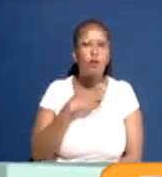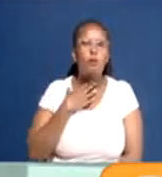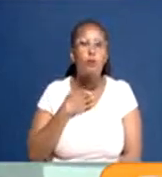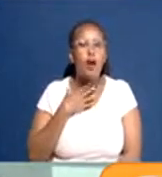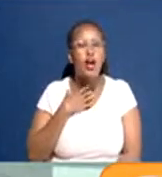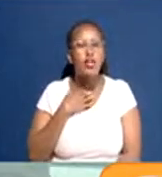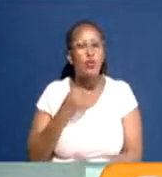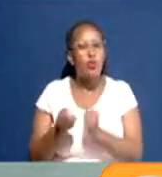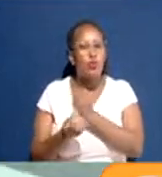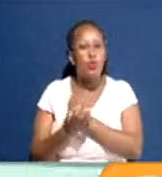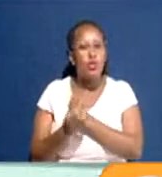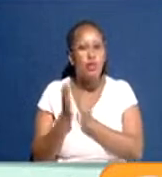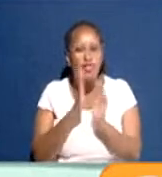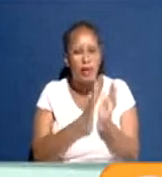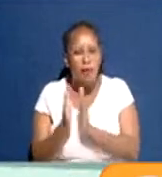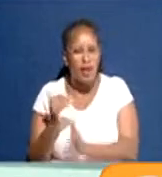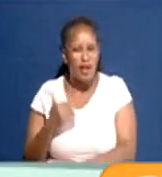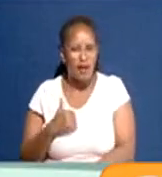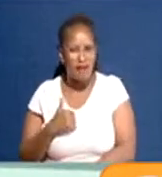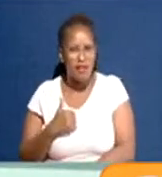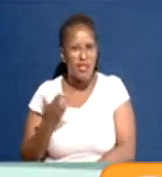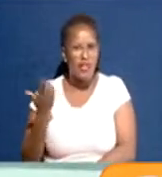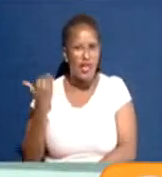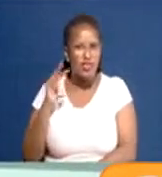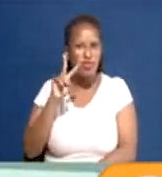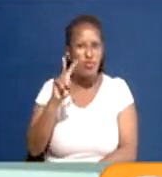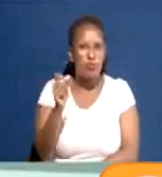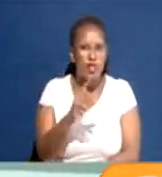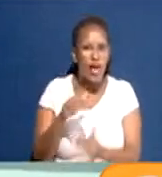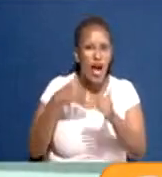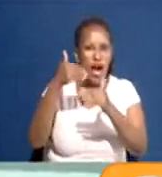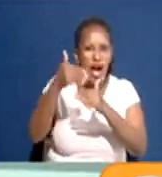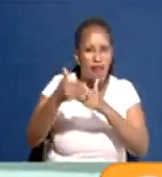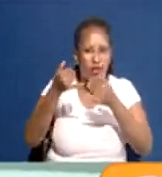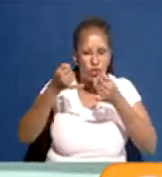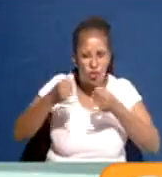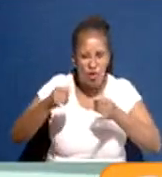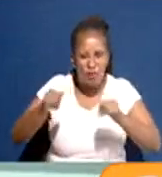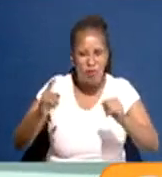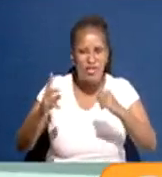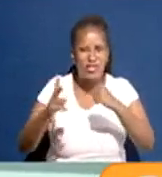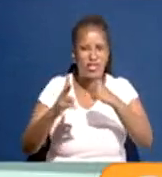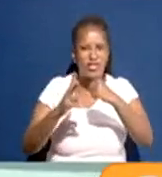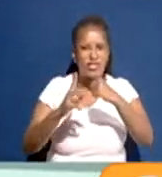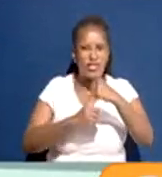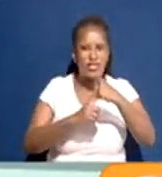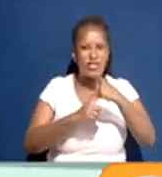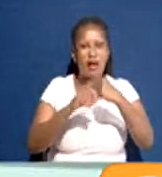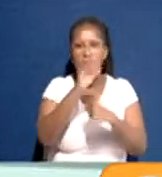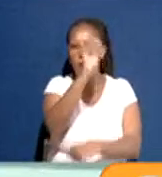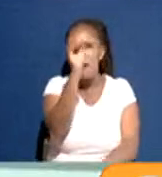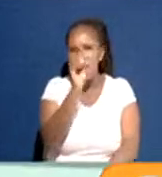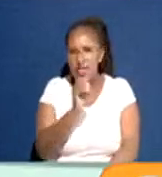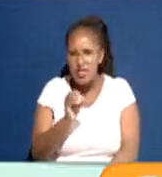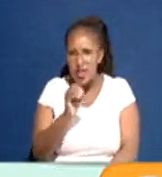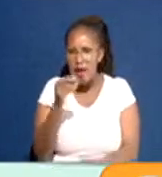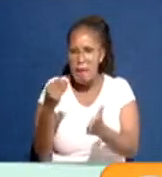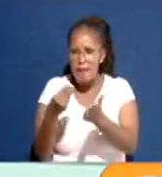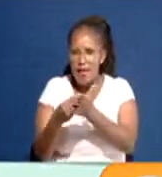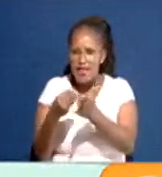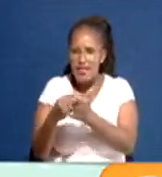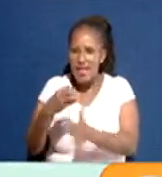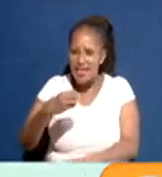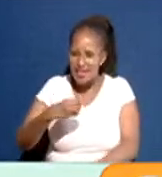statistics. In the last 2 months, baada ya sisi kuimplement 6%, pesa ya retirement